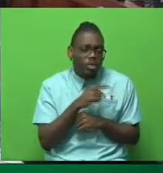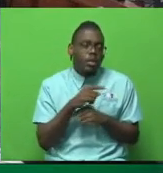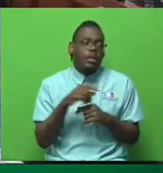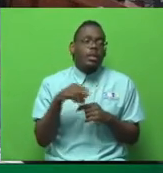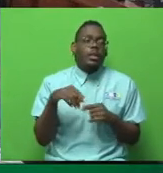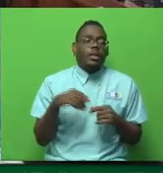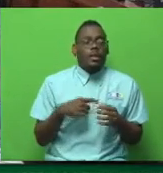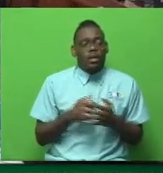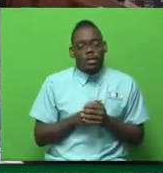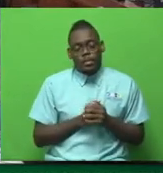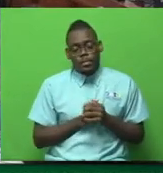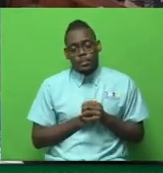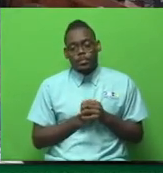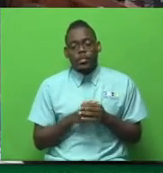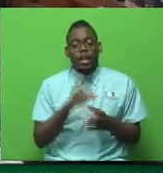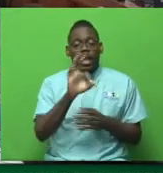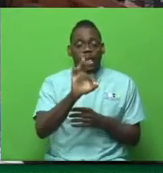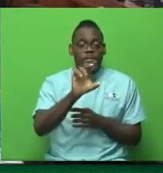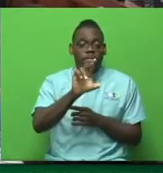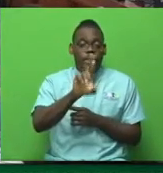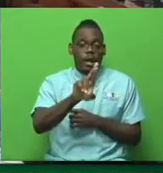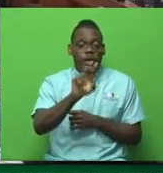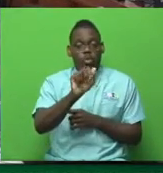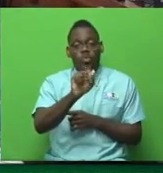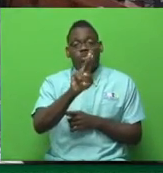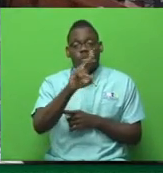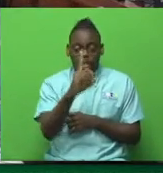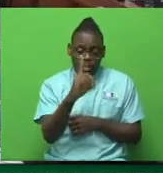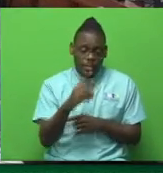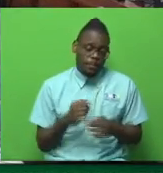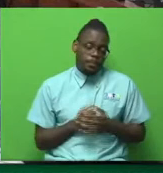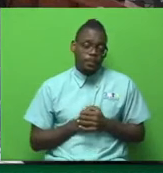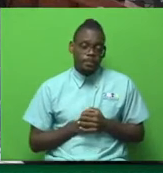I told no lies Mr deputies